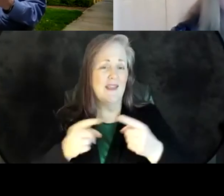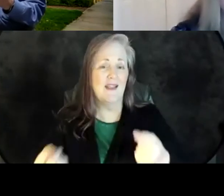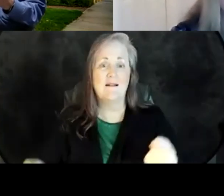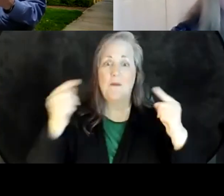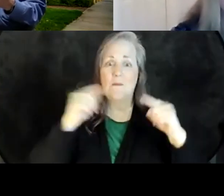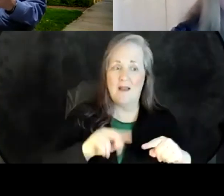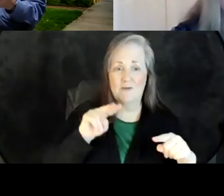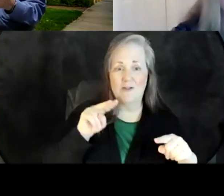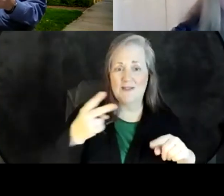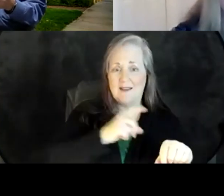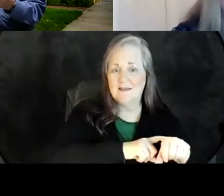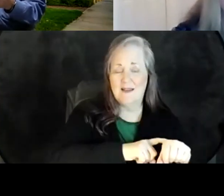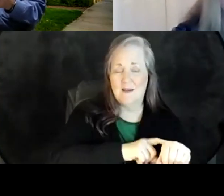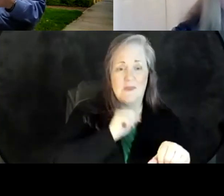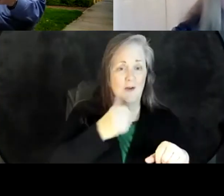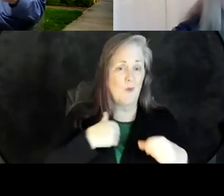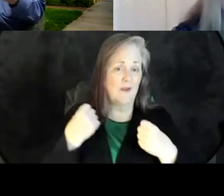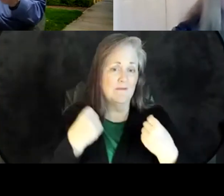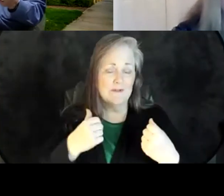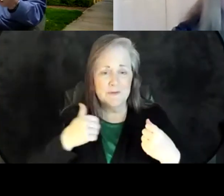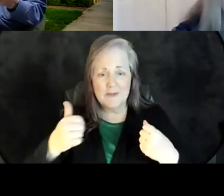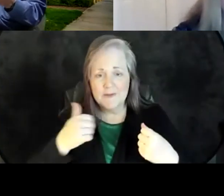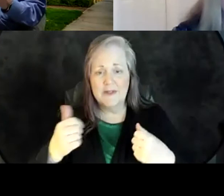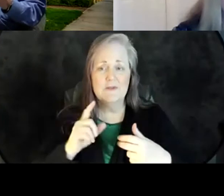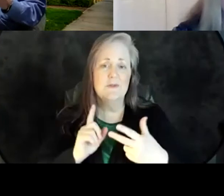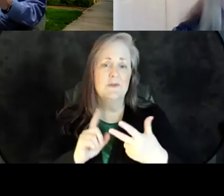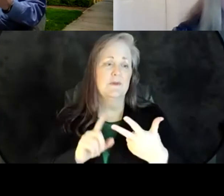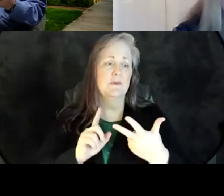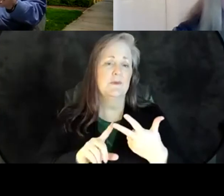second vaccine. They don't have transportation. They